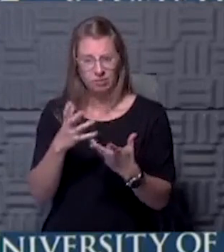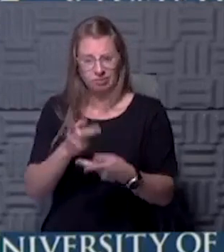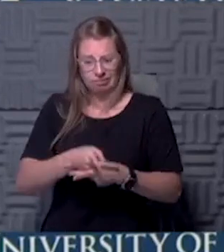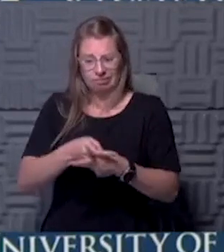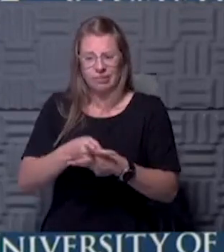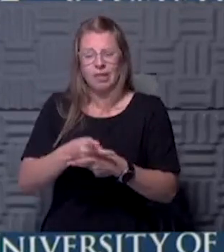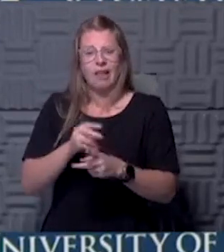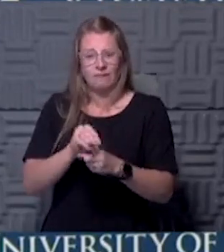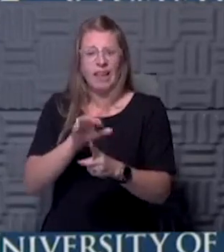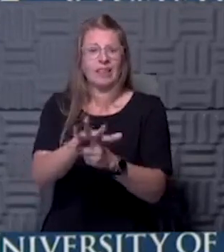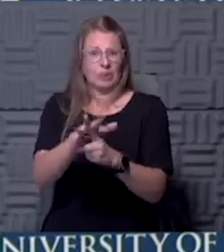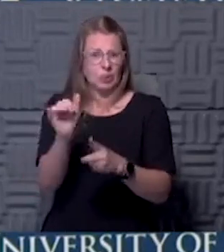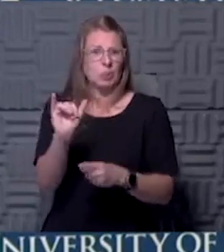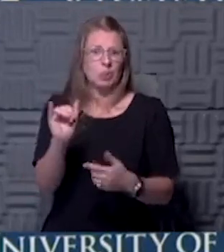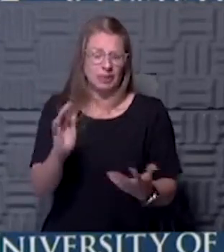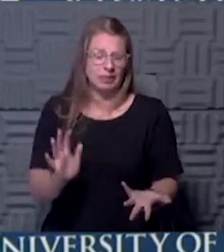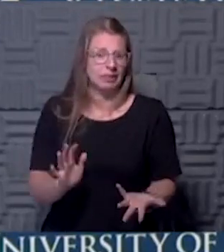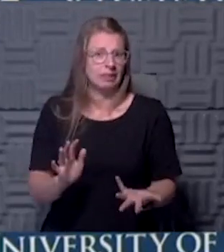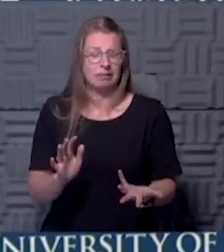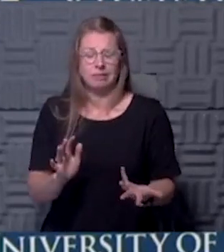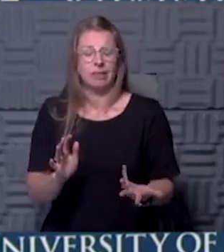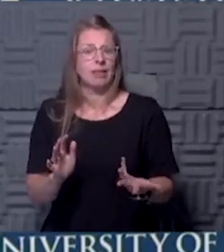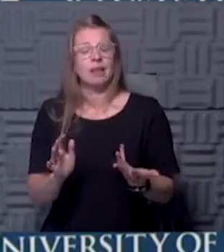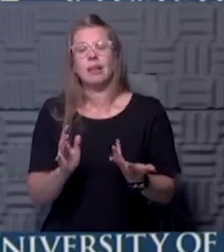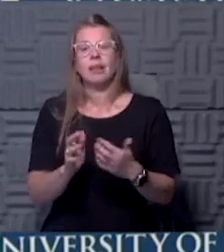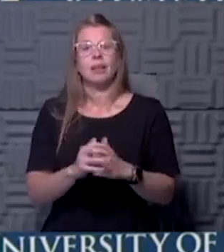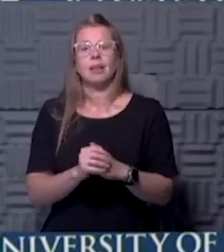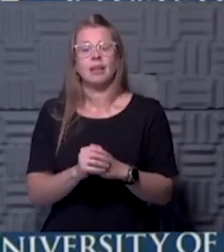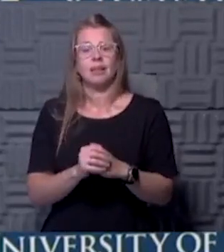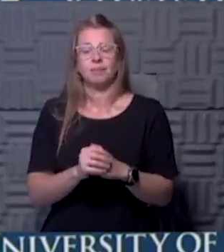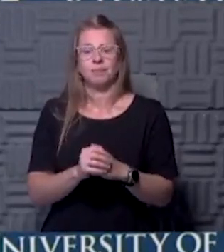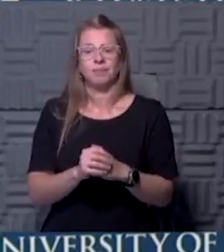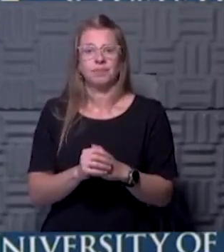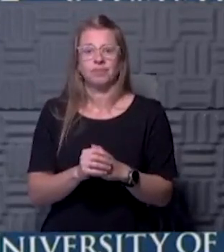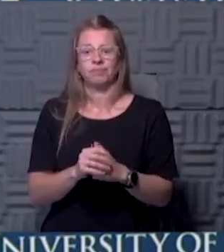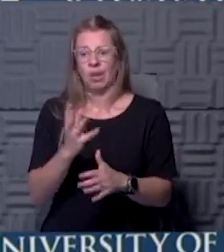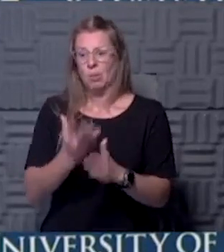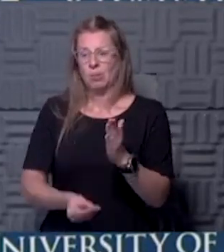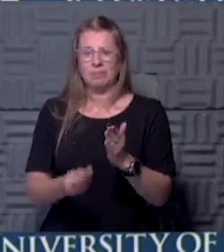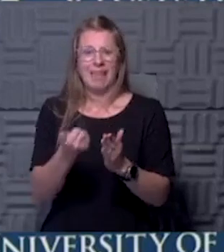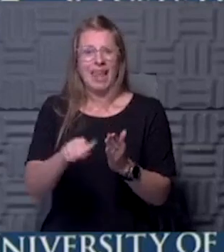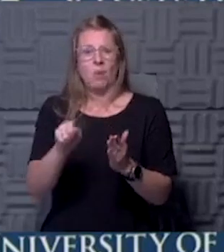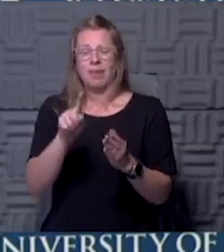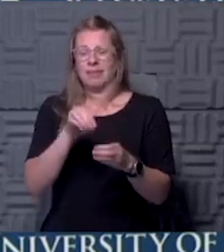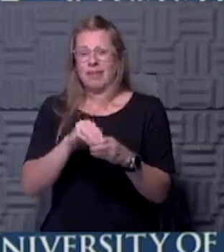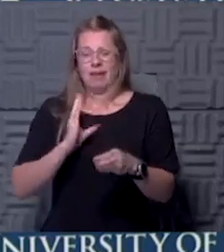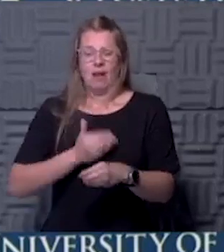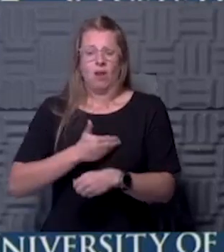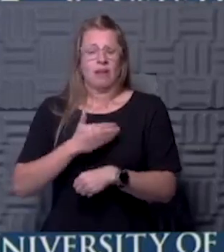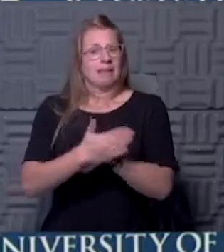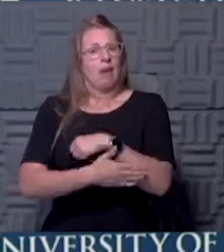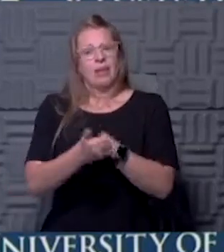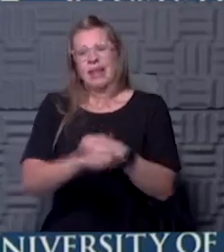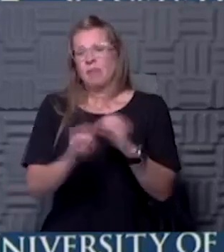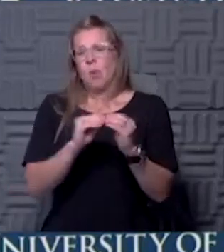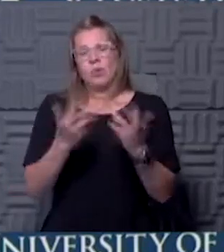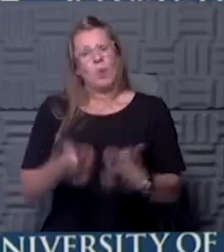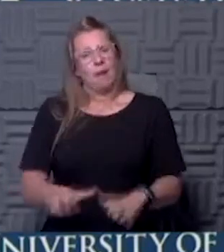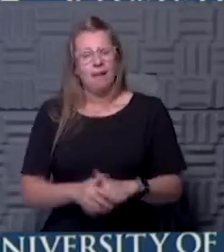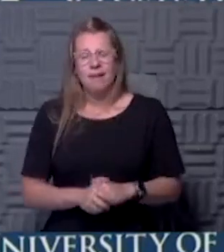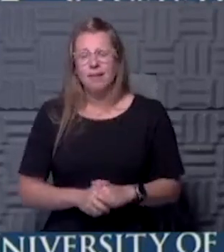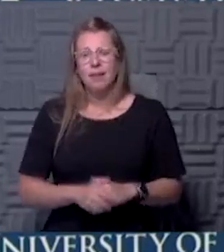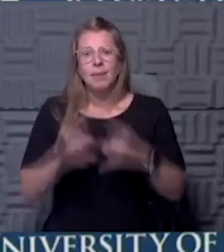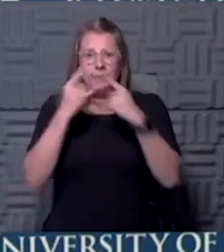also affected, and we just can't see, losing anybody in our county anymore, and again, mask